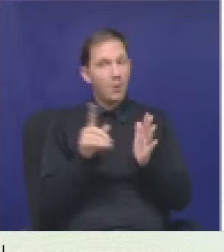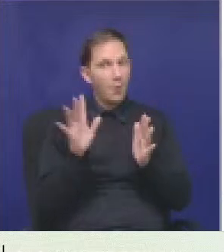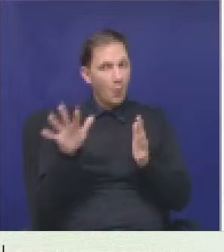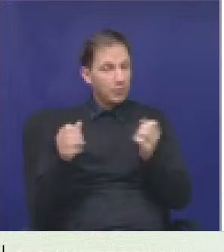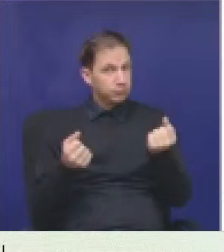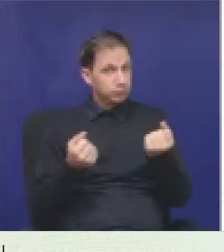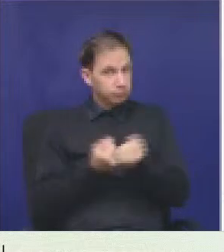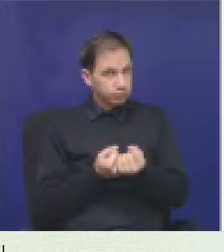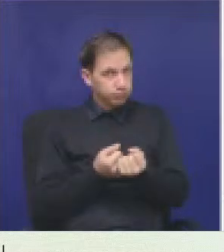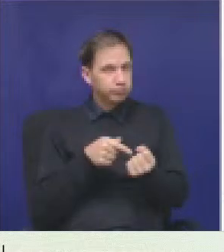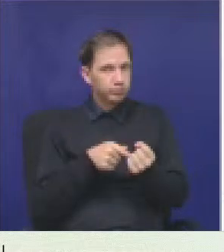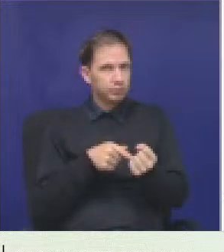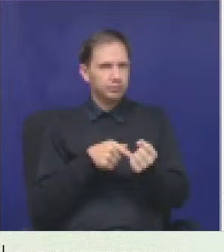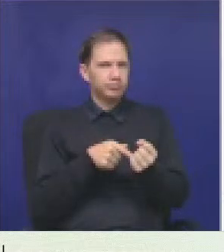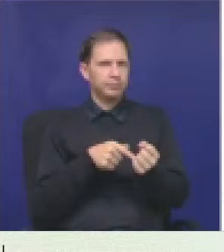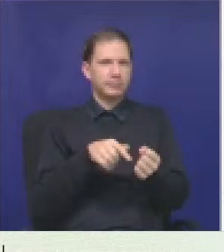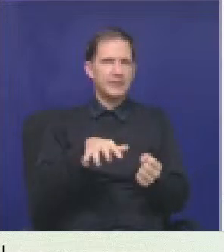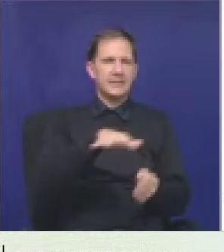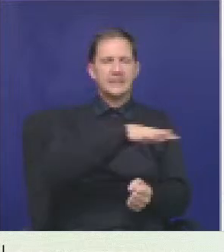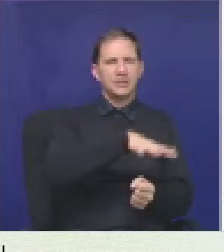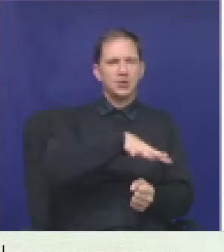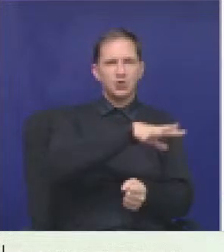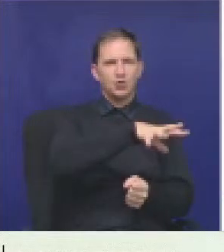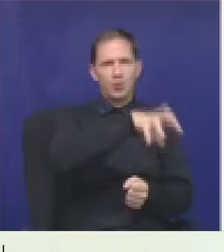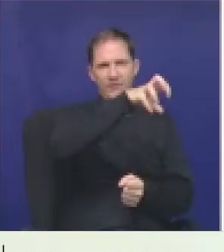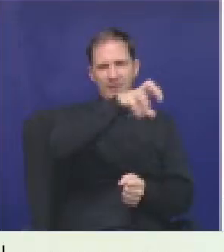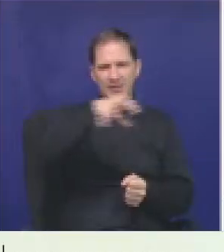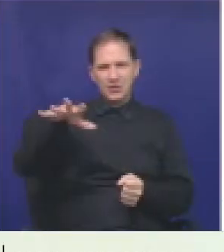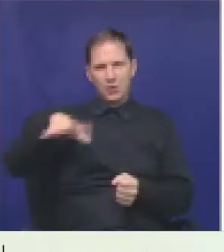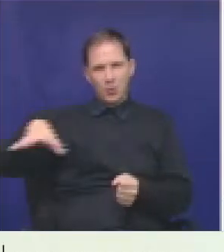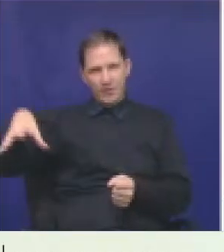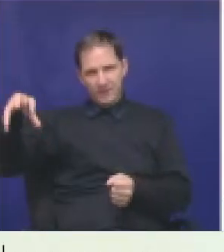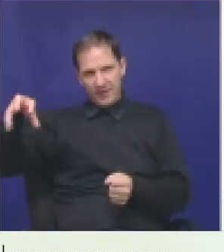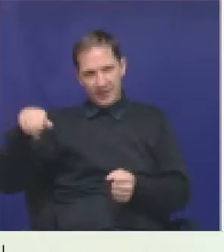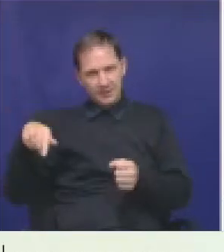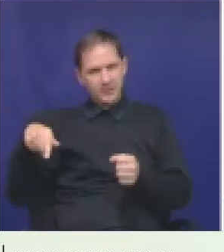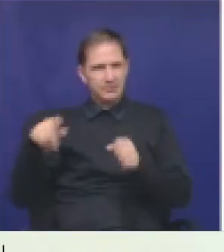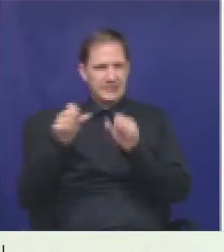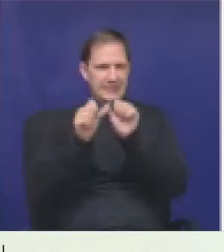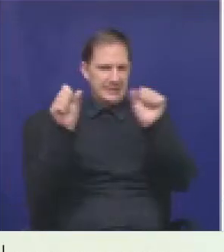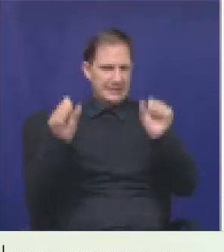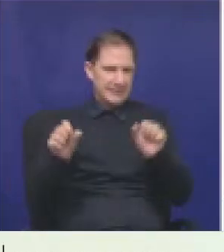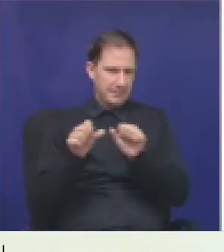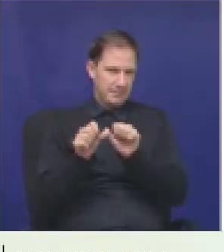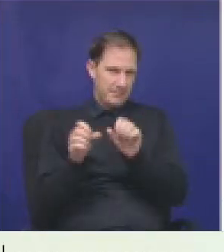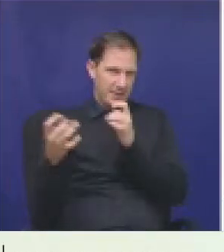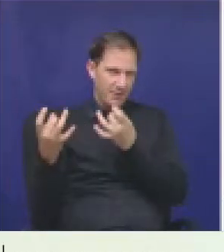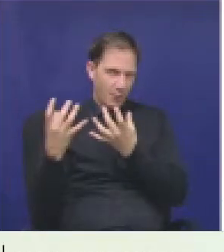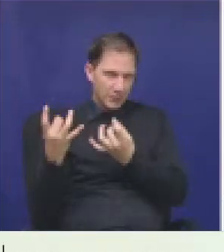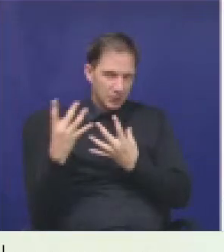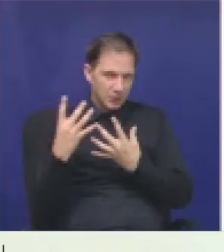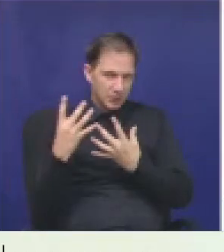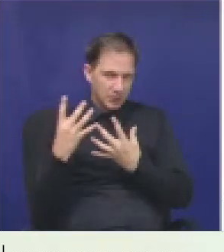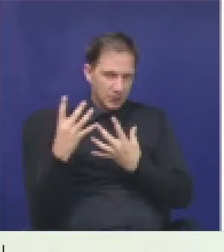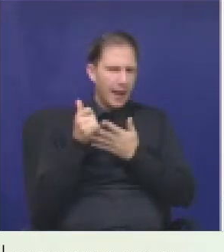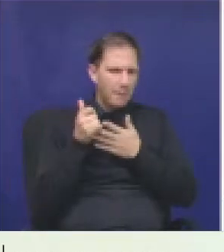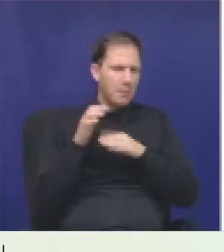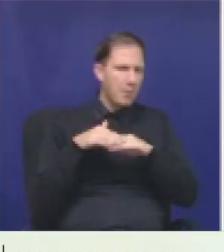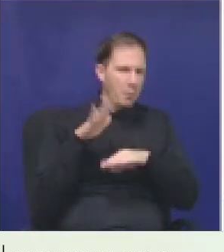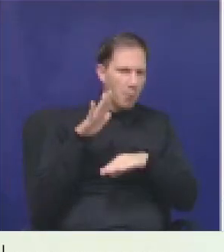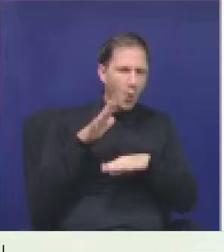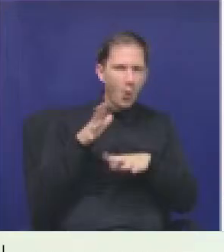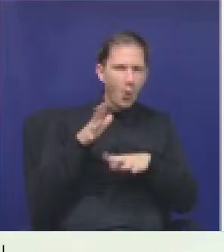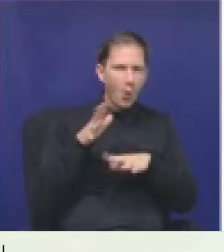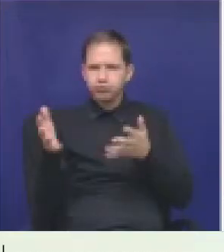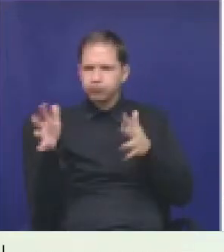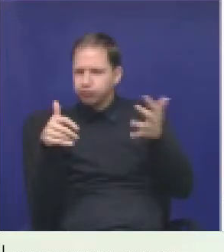Stats SA's geographic information frame, a technical but critical building block for precision in sampling and coverage.